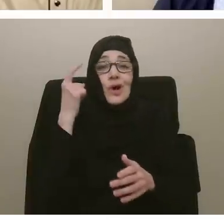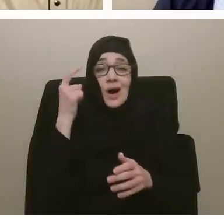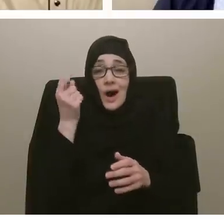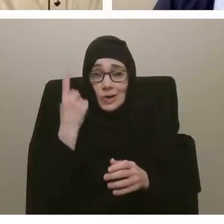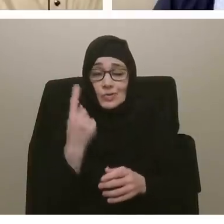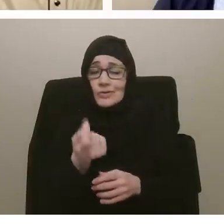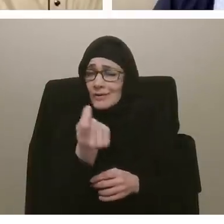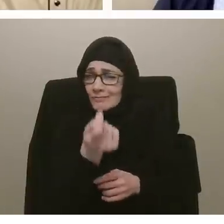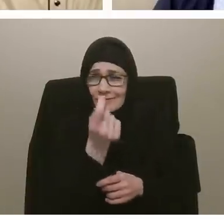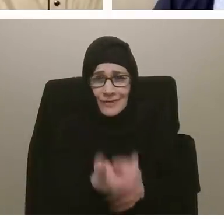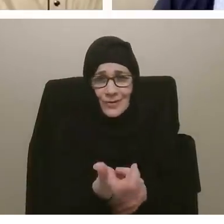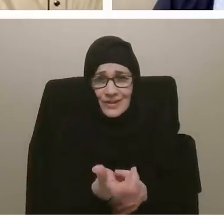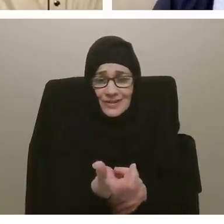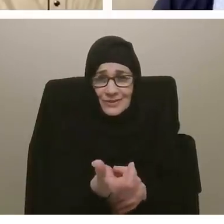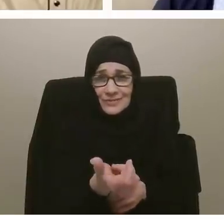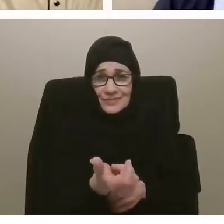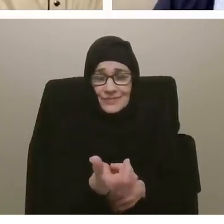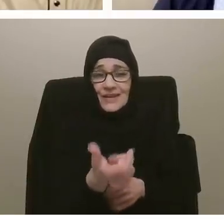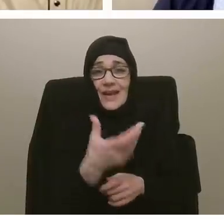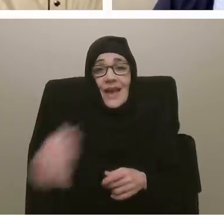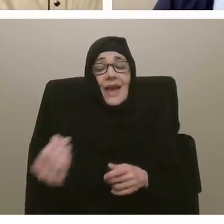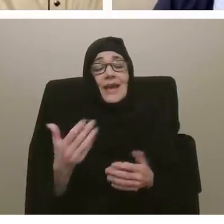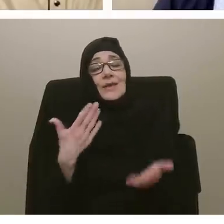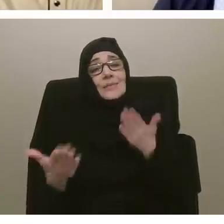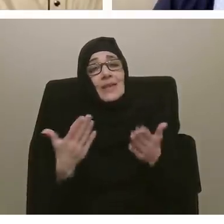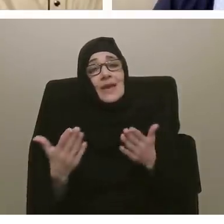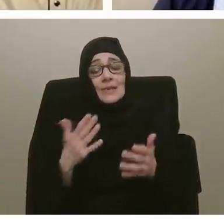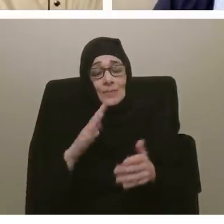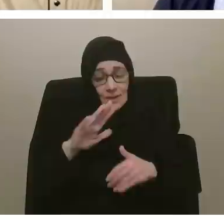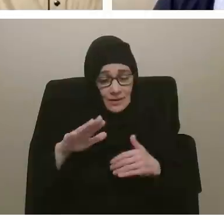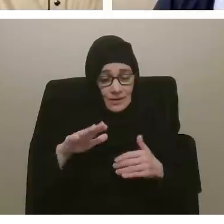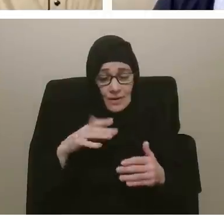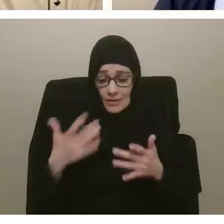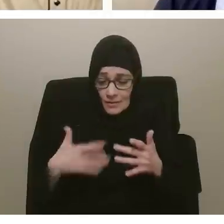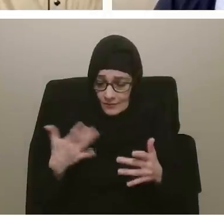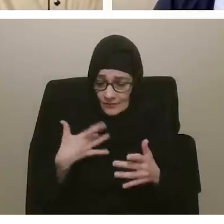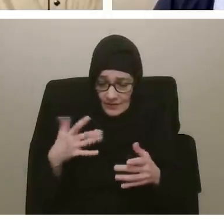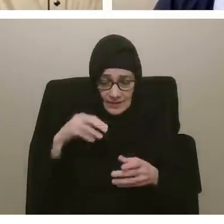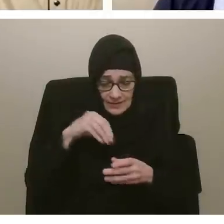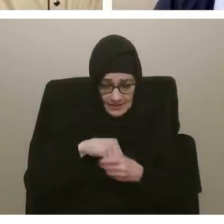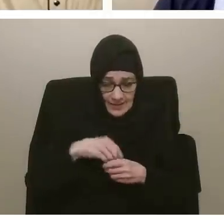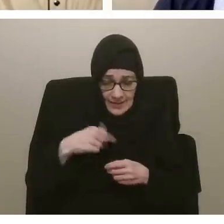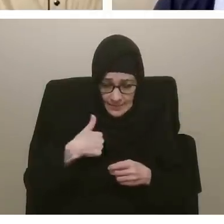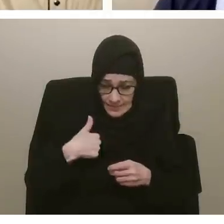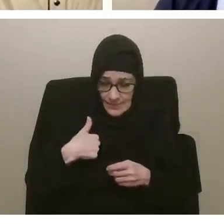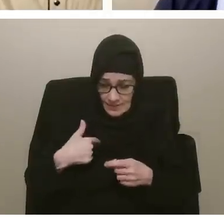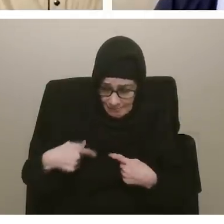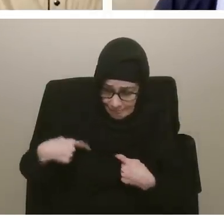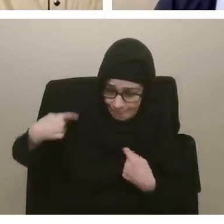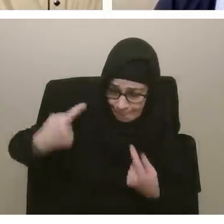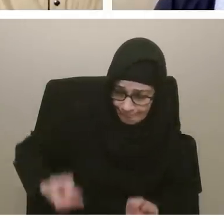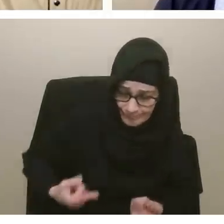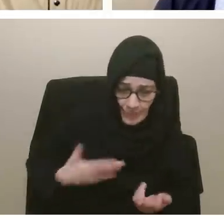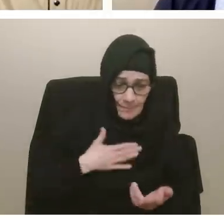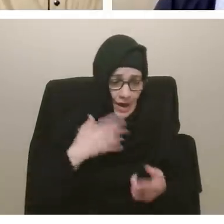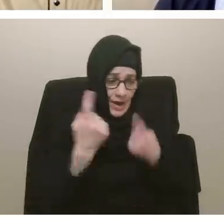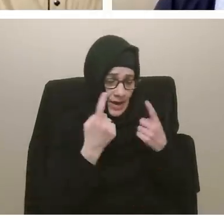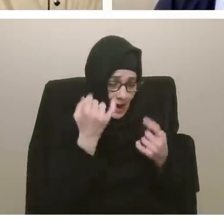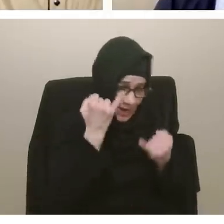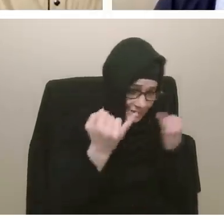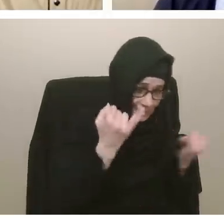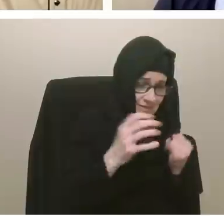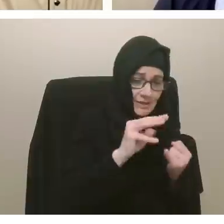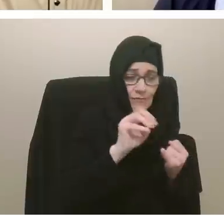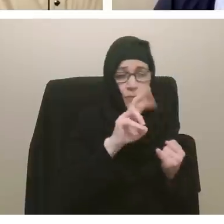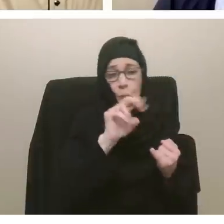Perhaps my feelings that have been cultivated within me over the years, my ideas of morality, my ideas of justice, my ideas of